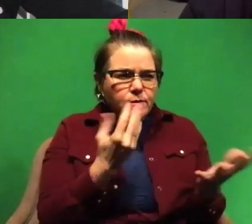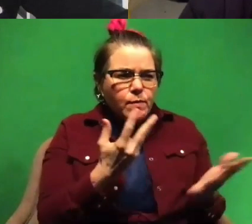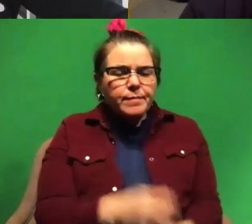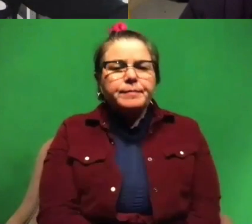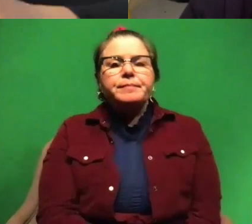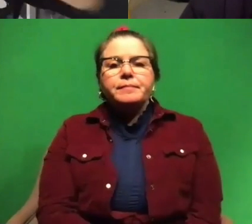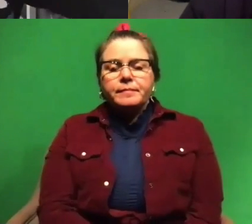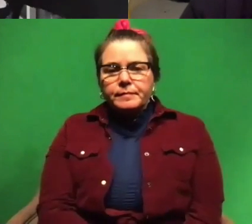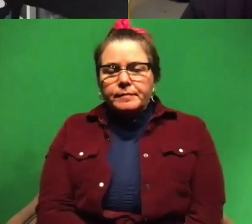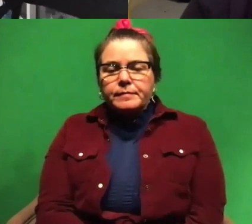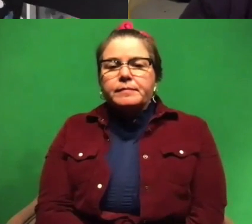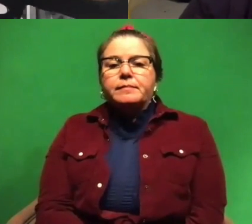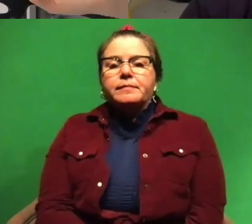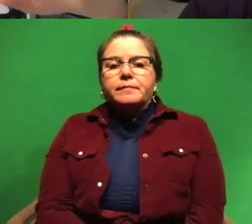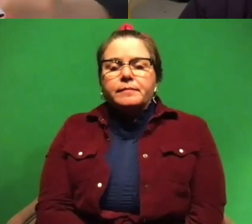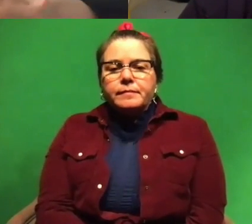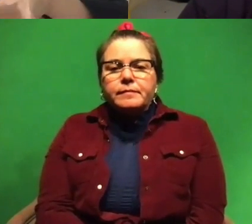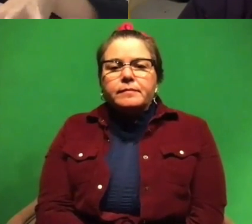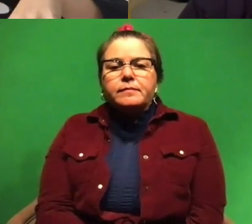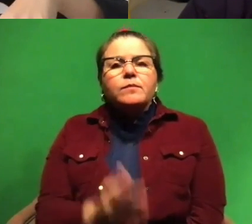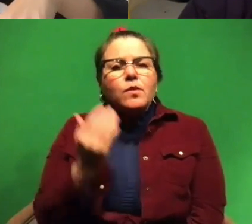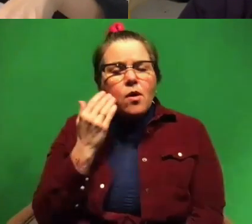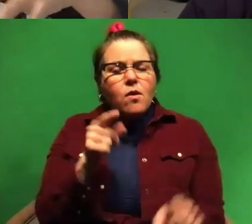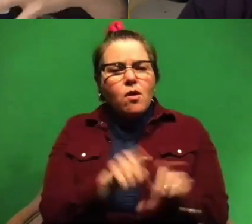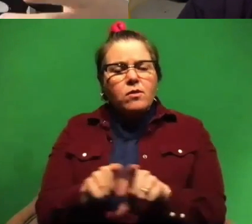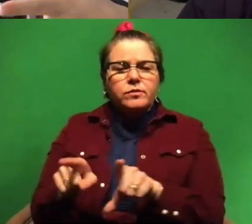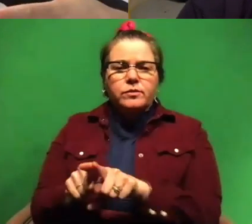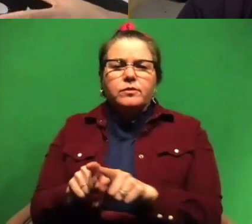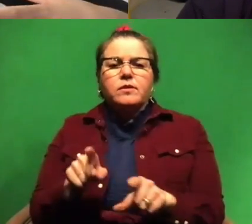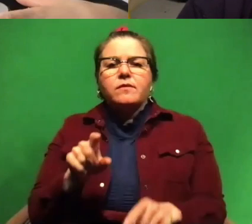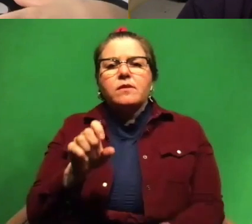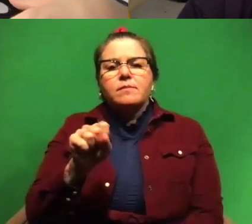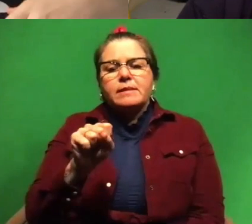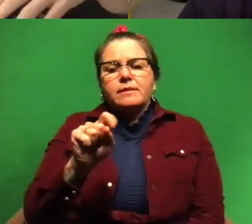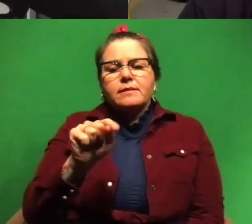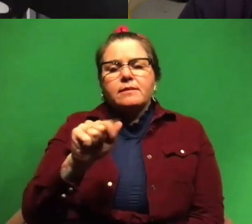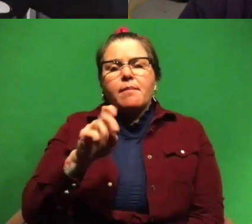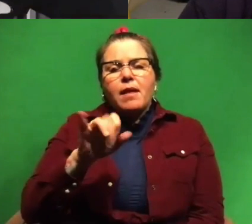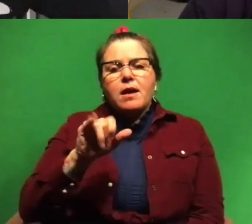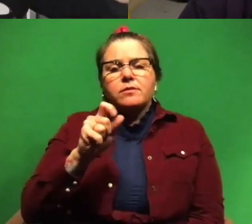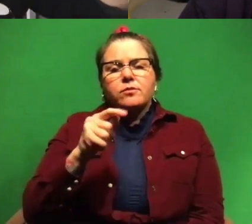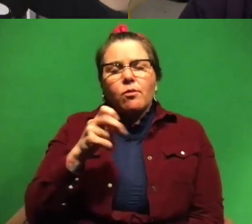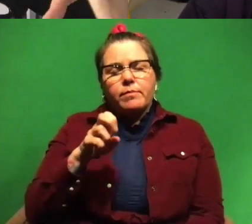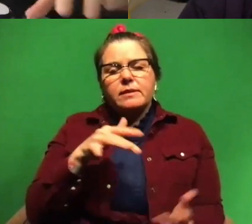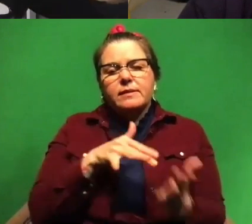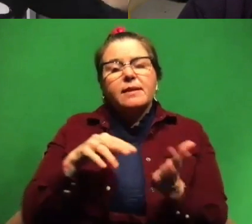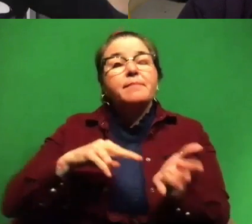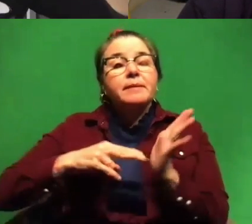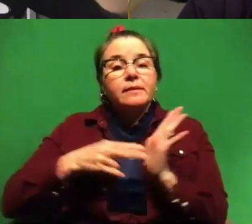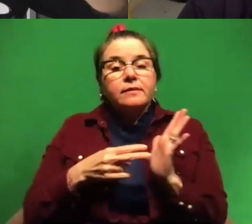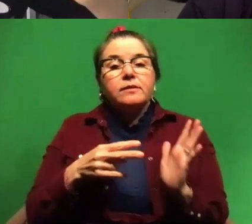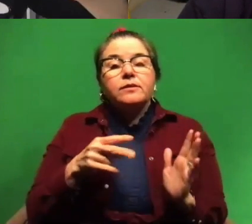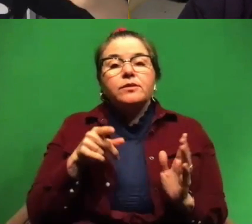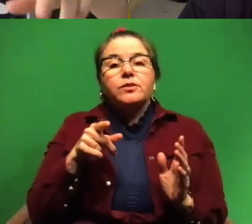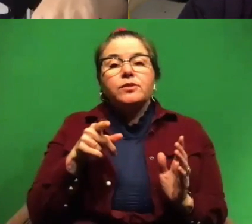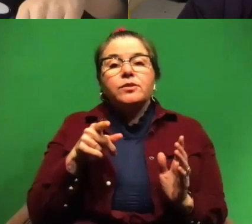So we know also from stable isotope studies, which is basically the study of you are